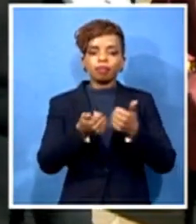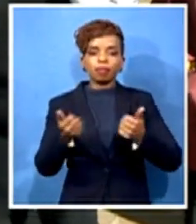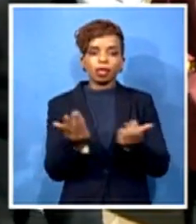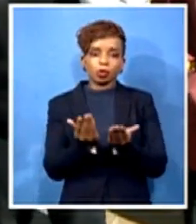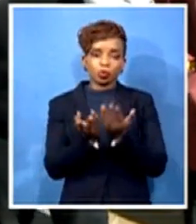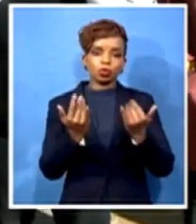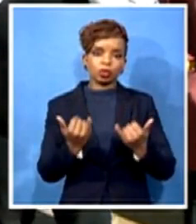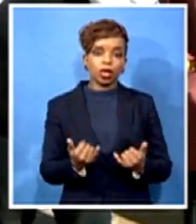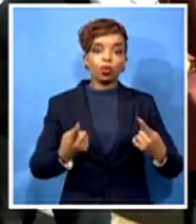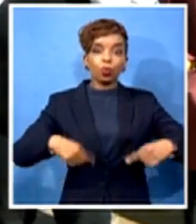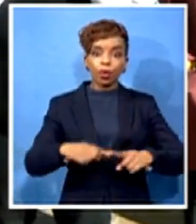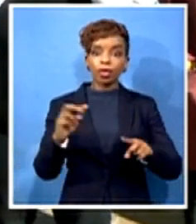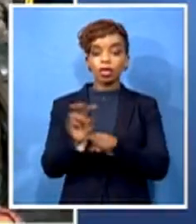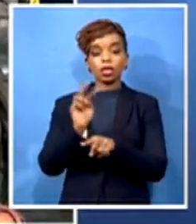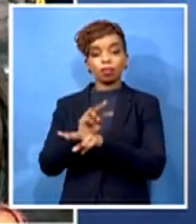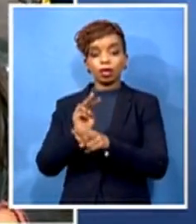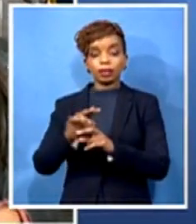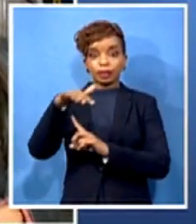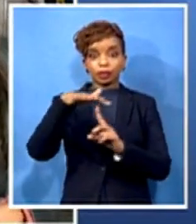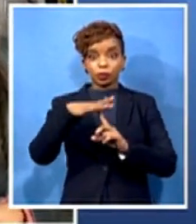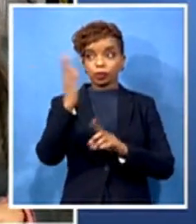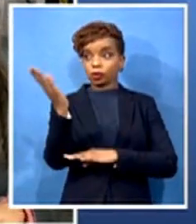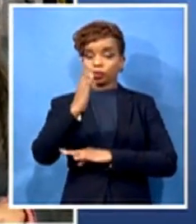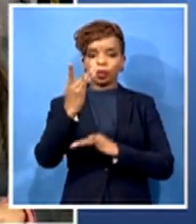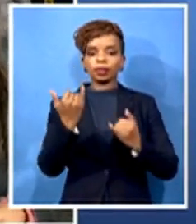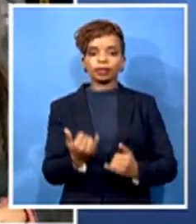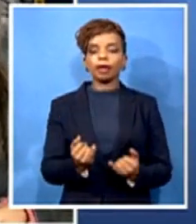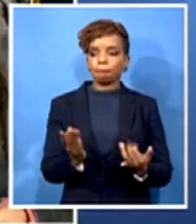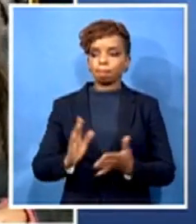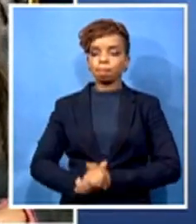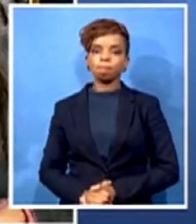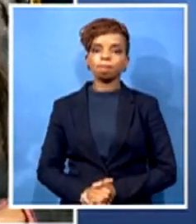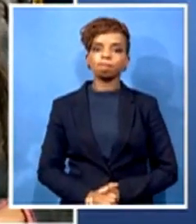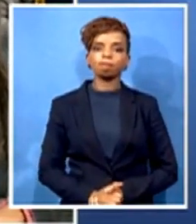day, but with that, it's back to you in studio. Thanks a lot there from our colleague, Palesa Moet.